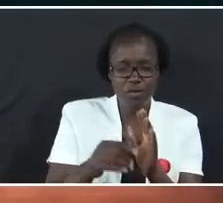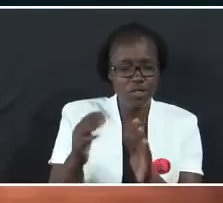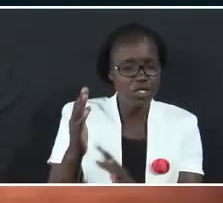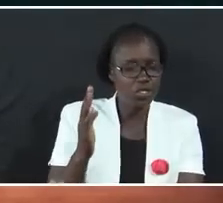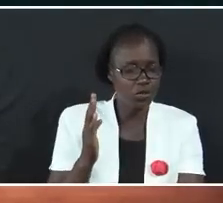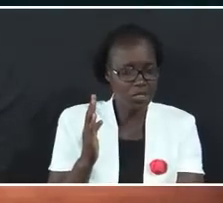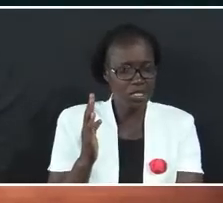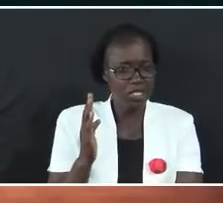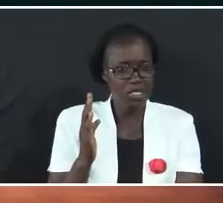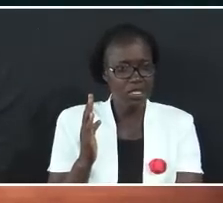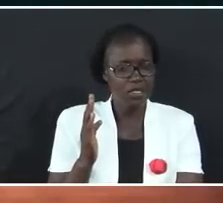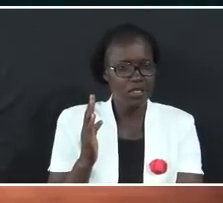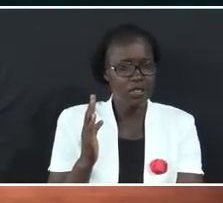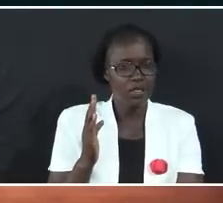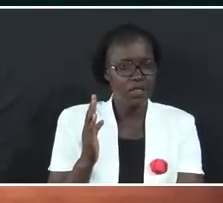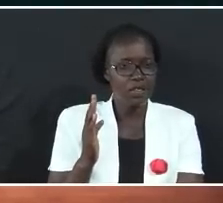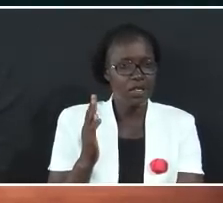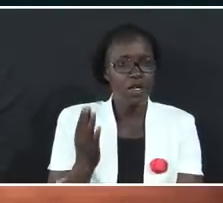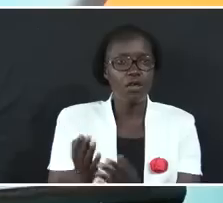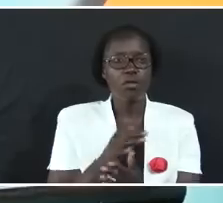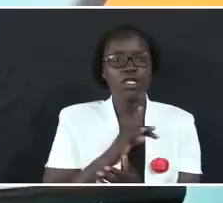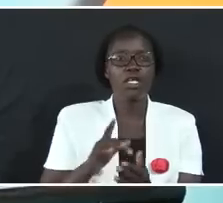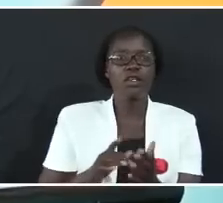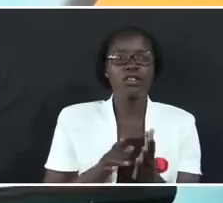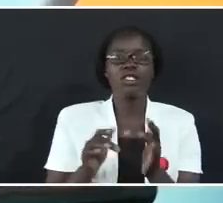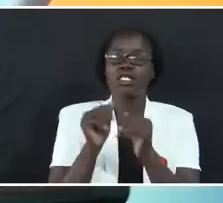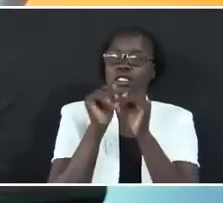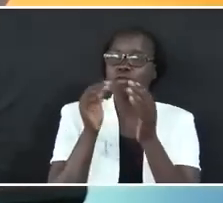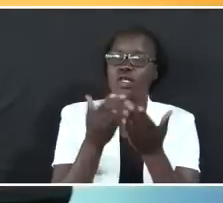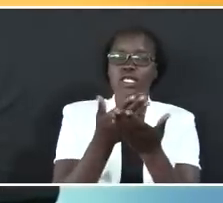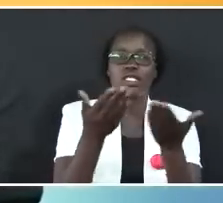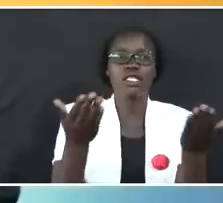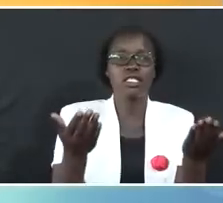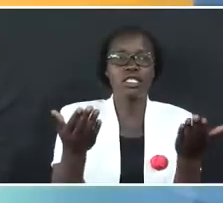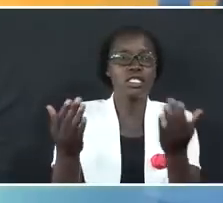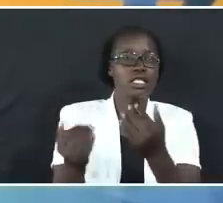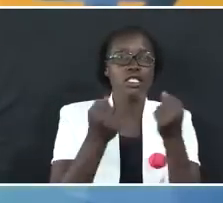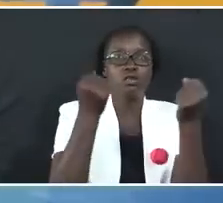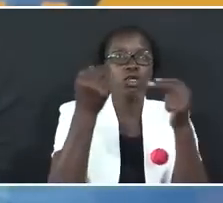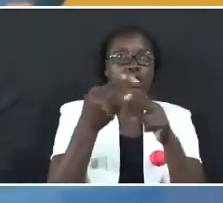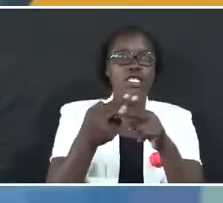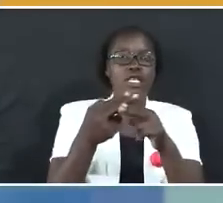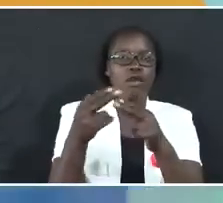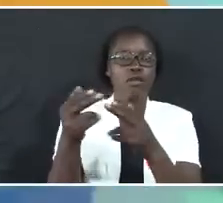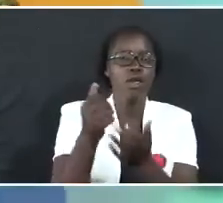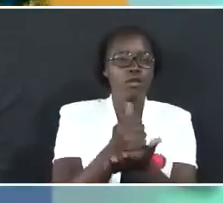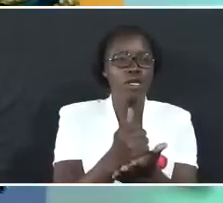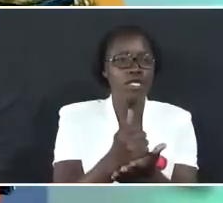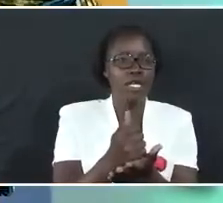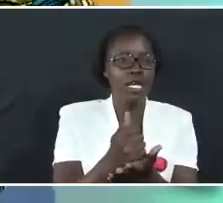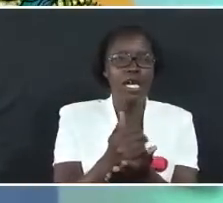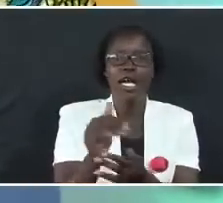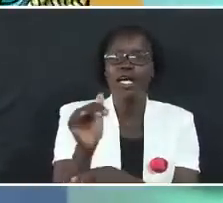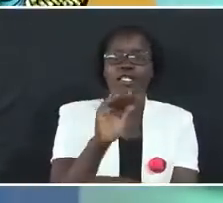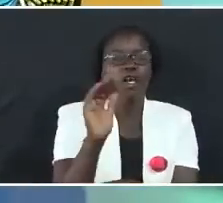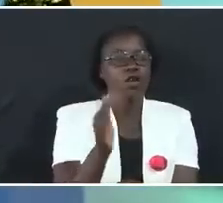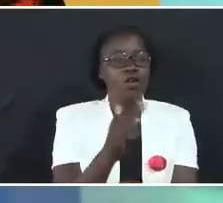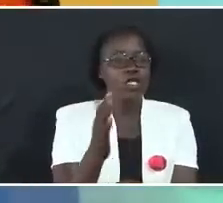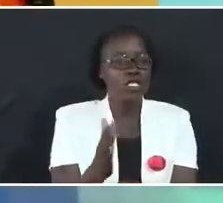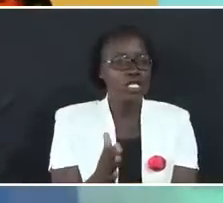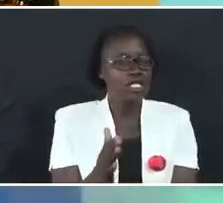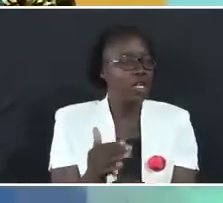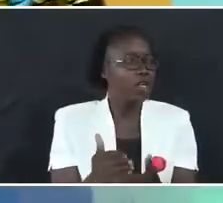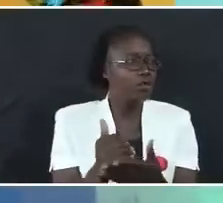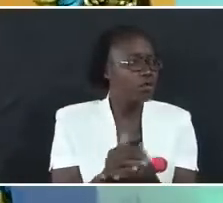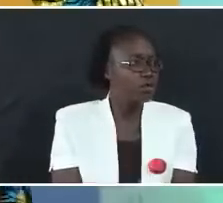security. May the Lord Jesus bless us in his mighty name. I will ask the choristers to help us